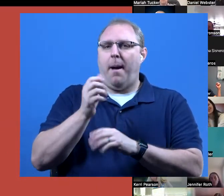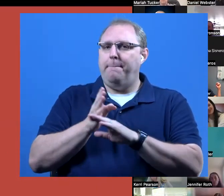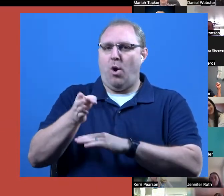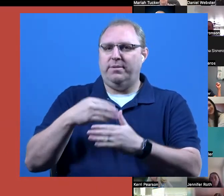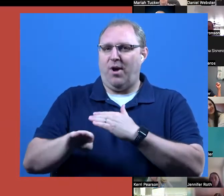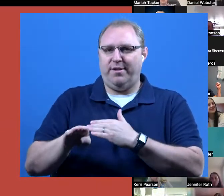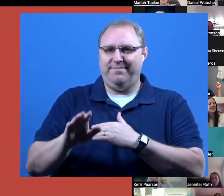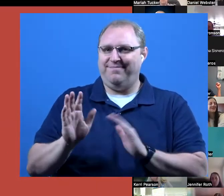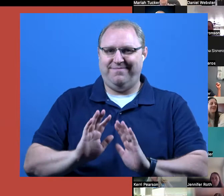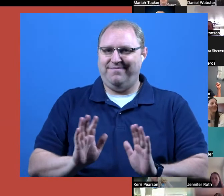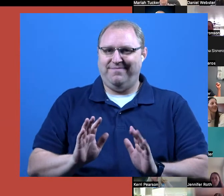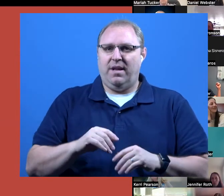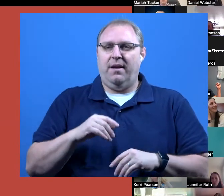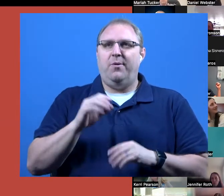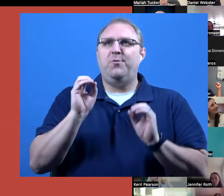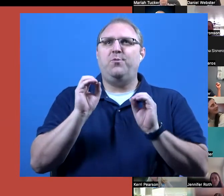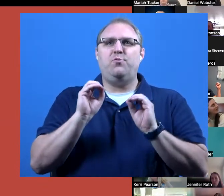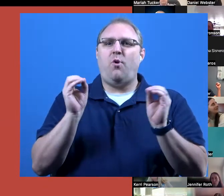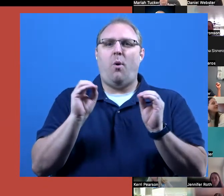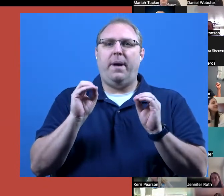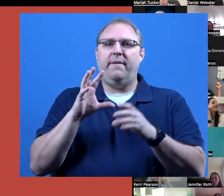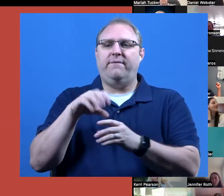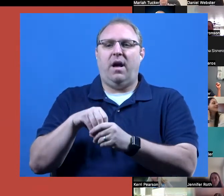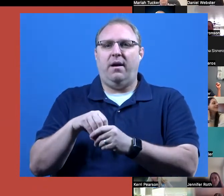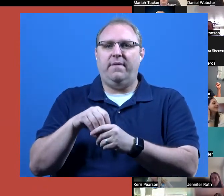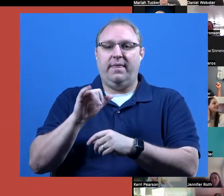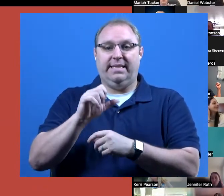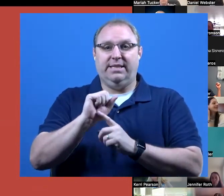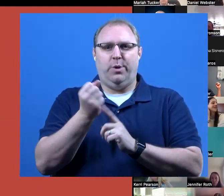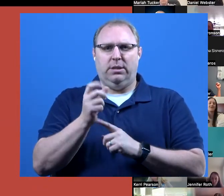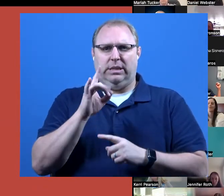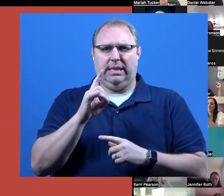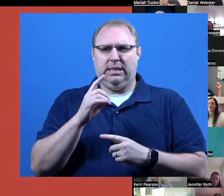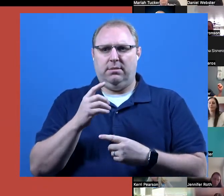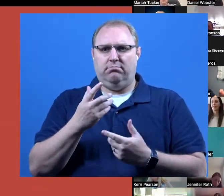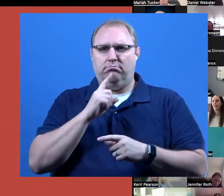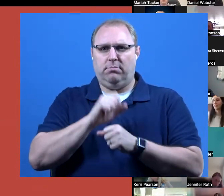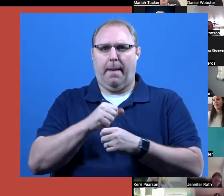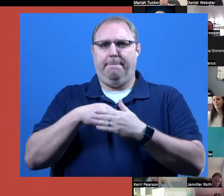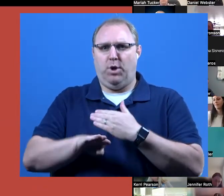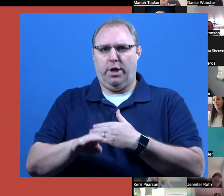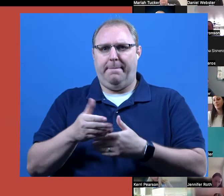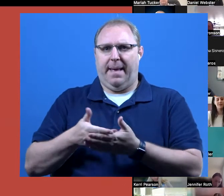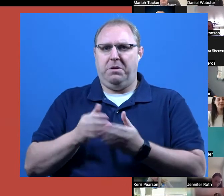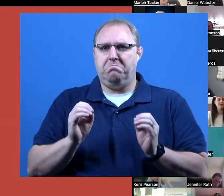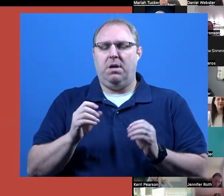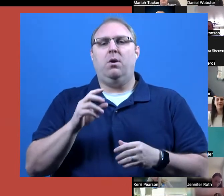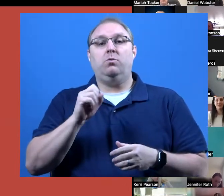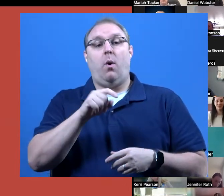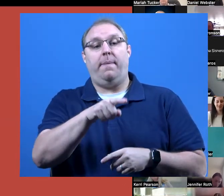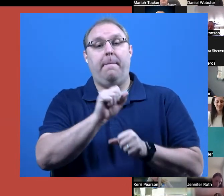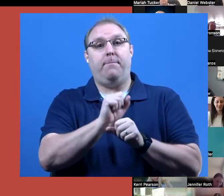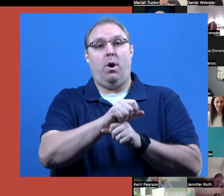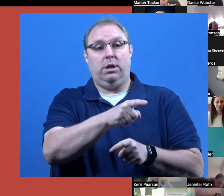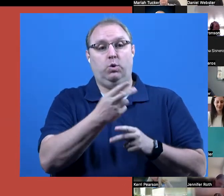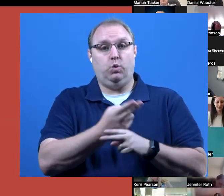The employee that gets the postpartum recovery leave is a female delivering a child working for the state.